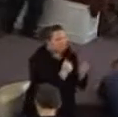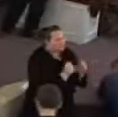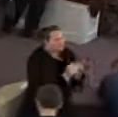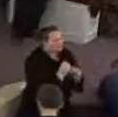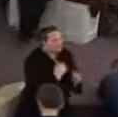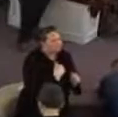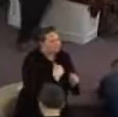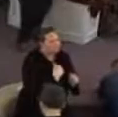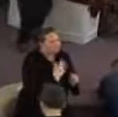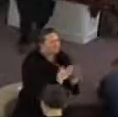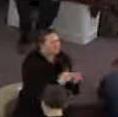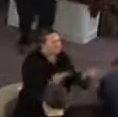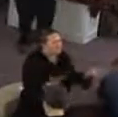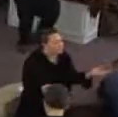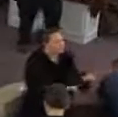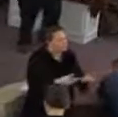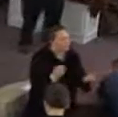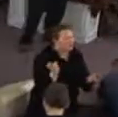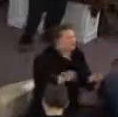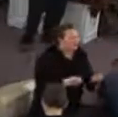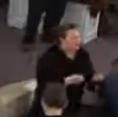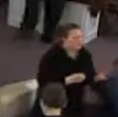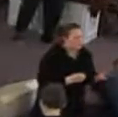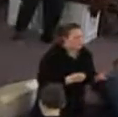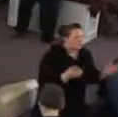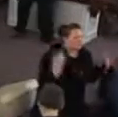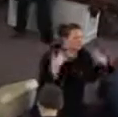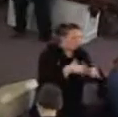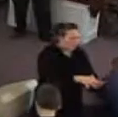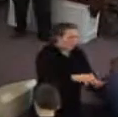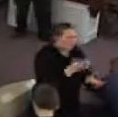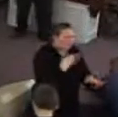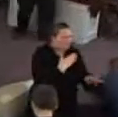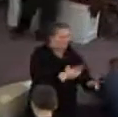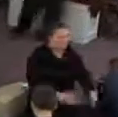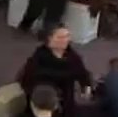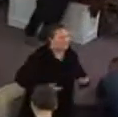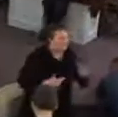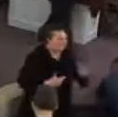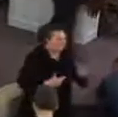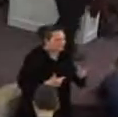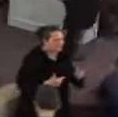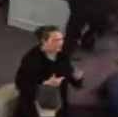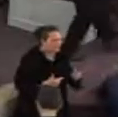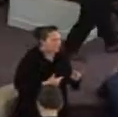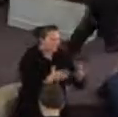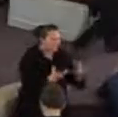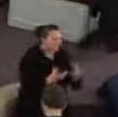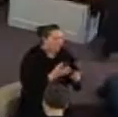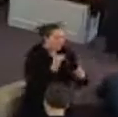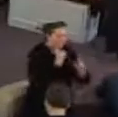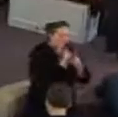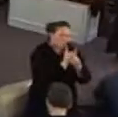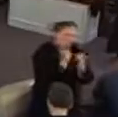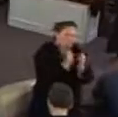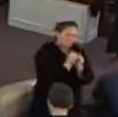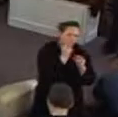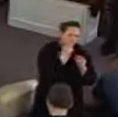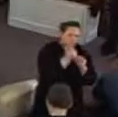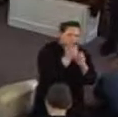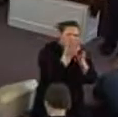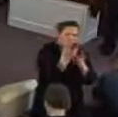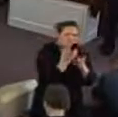there's some things I need to work out in my life. And God, you know what's going on in my life. I want to get it right with you, God. I want to be